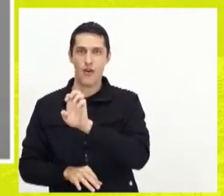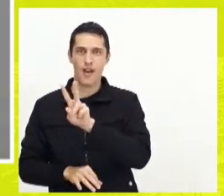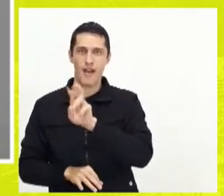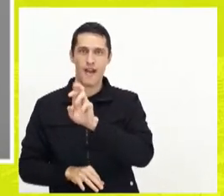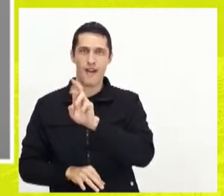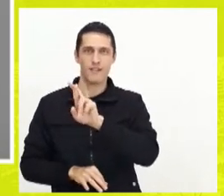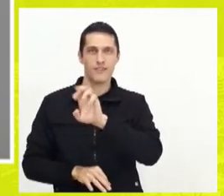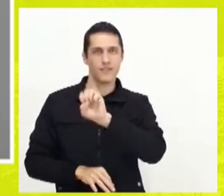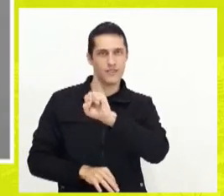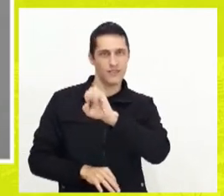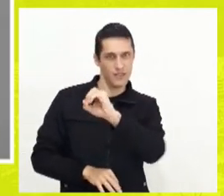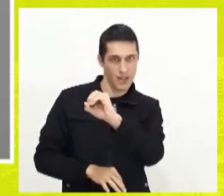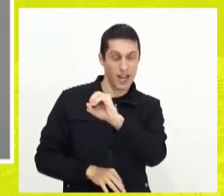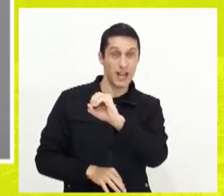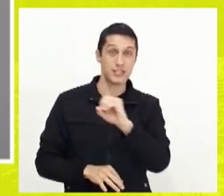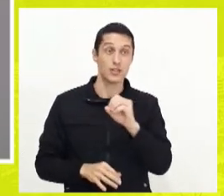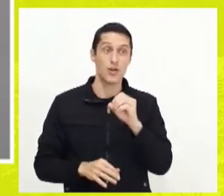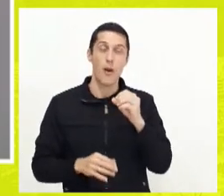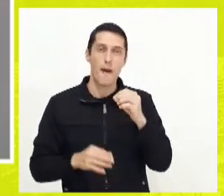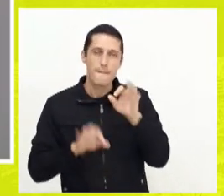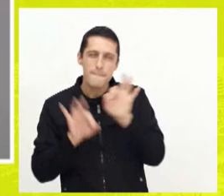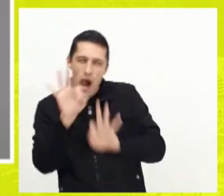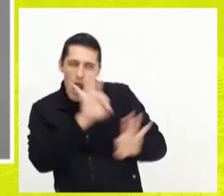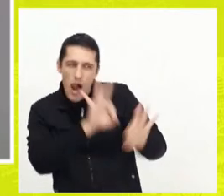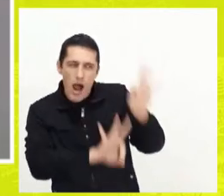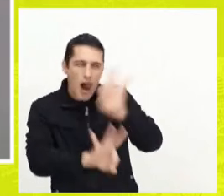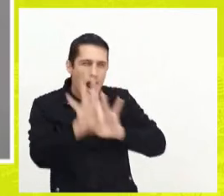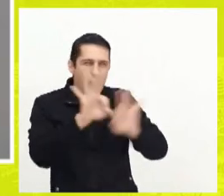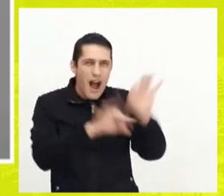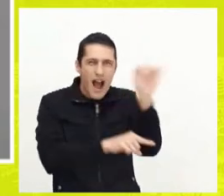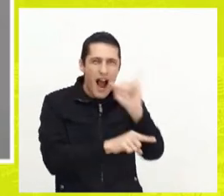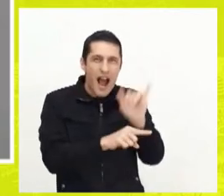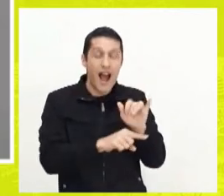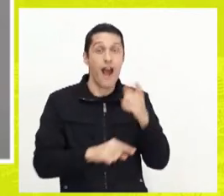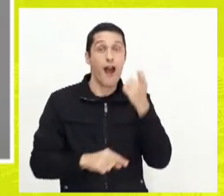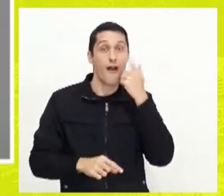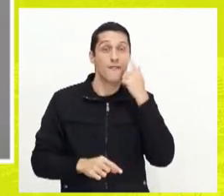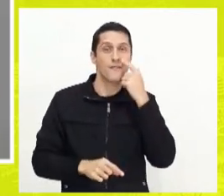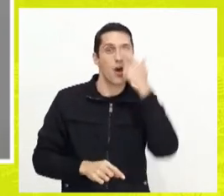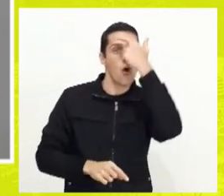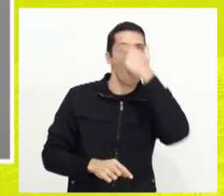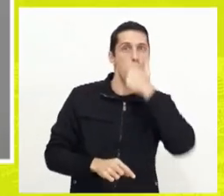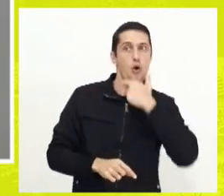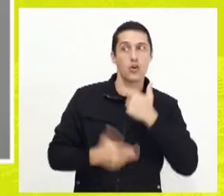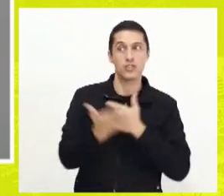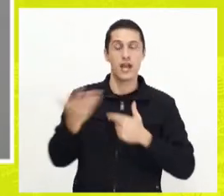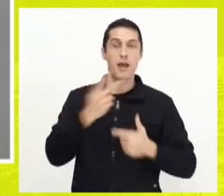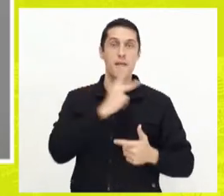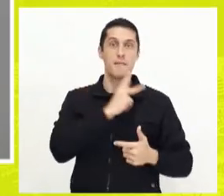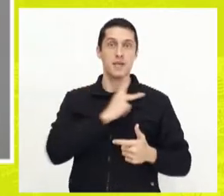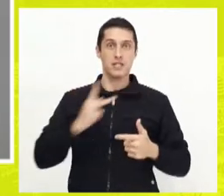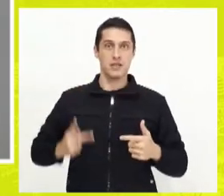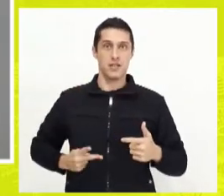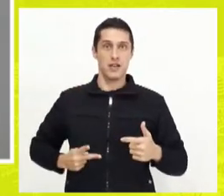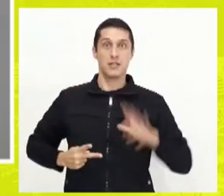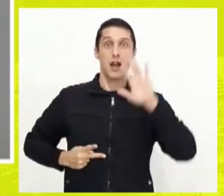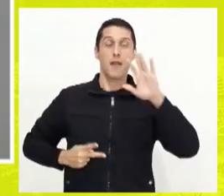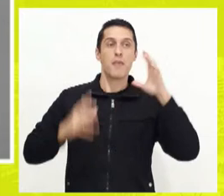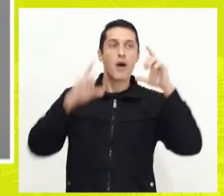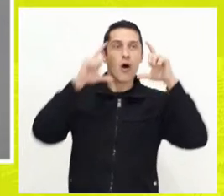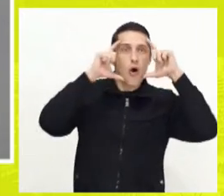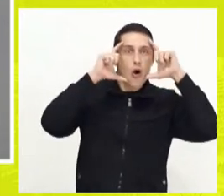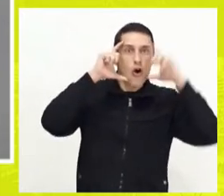see the face of uh president candidates doing funny